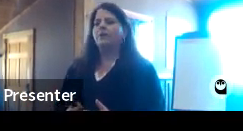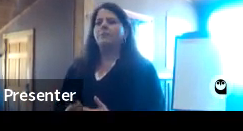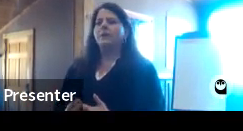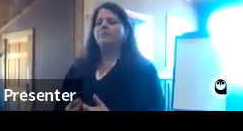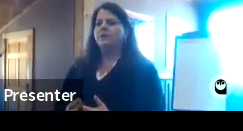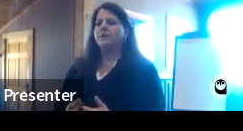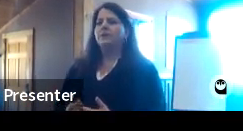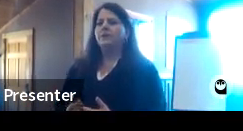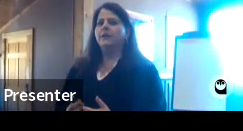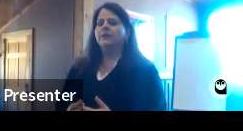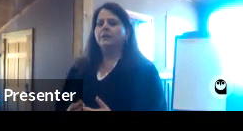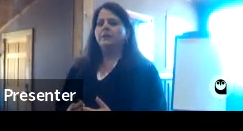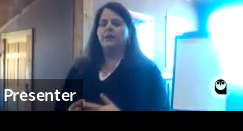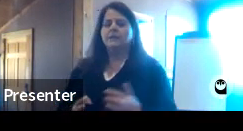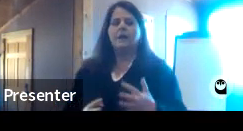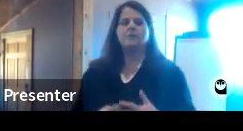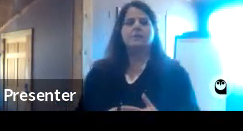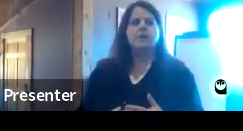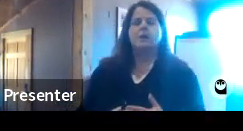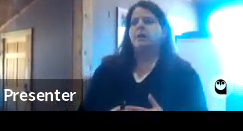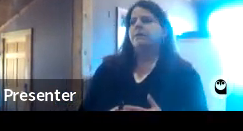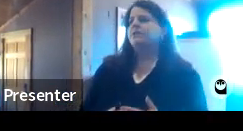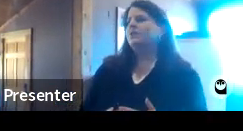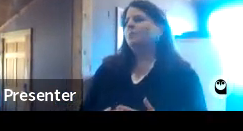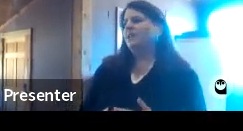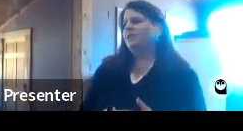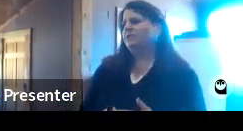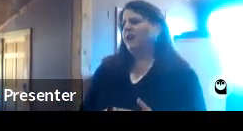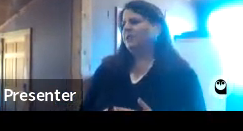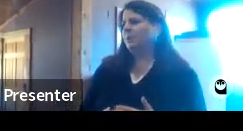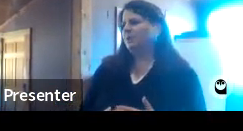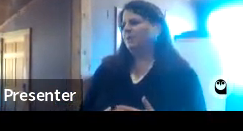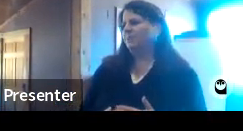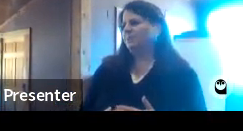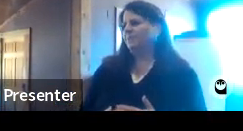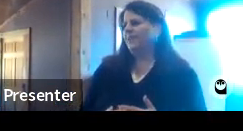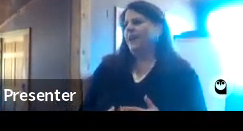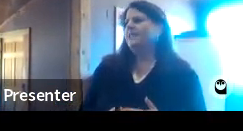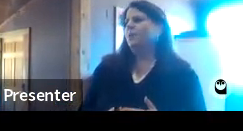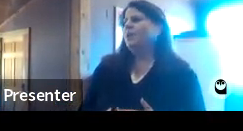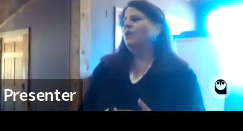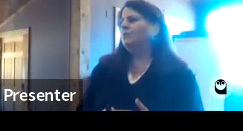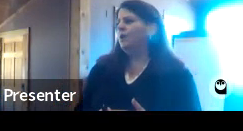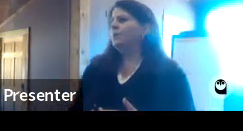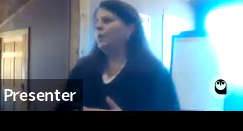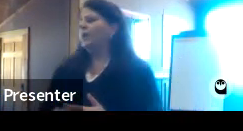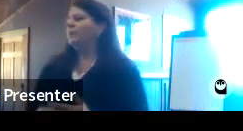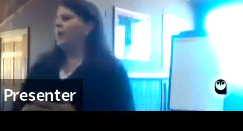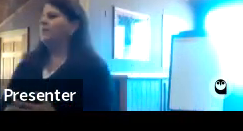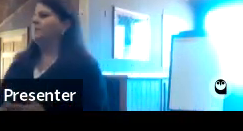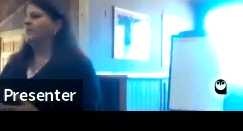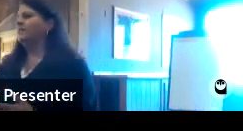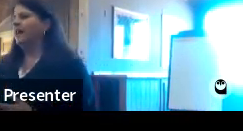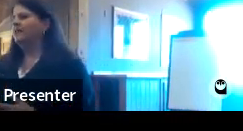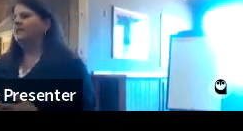or county, but particularly in city and towns, there's no budget for experts. And yet we all know, in